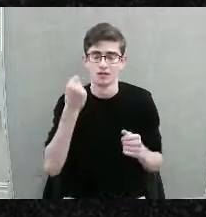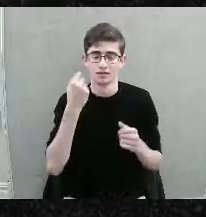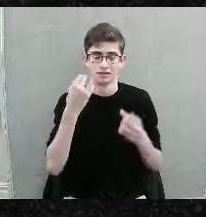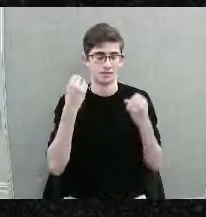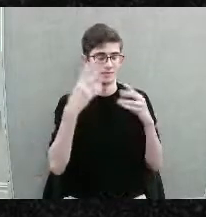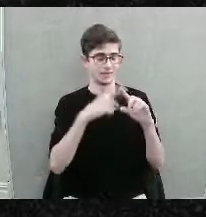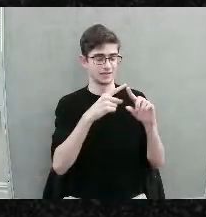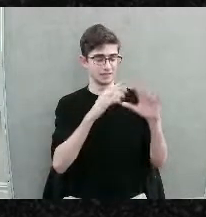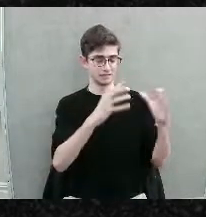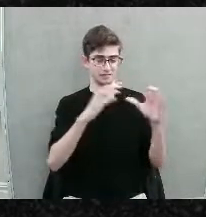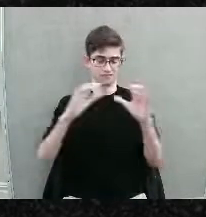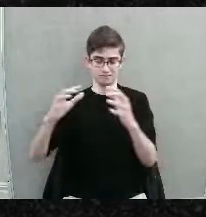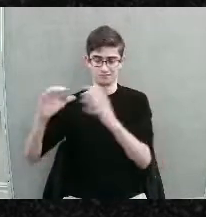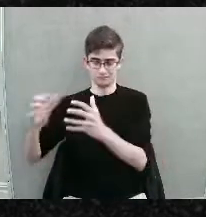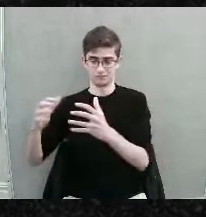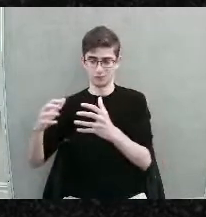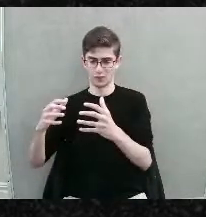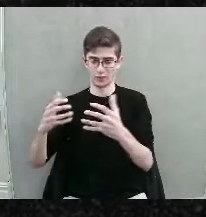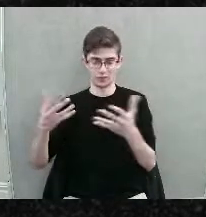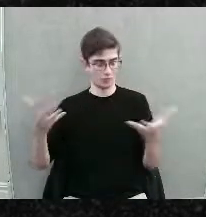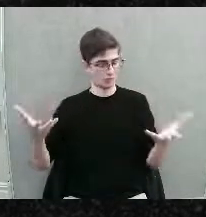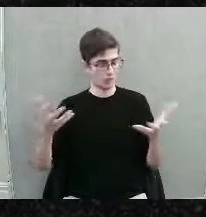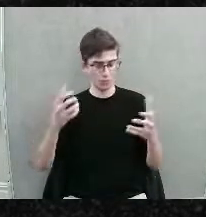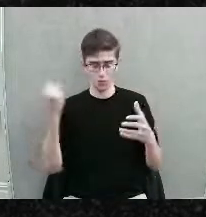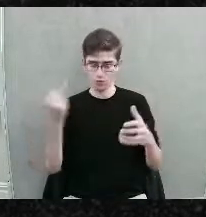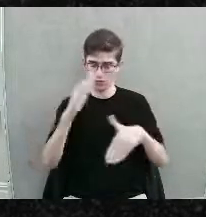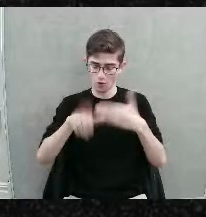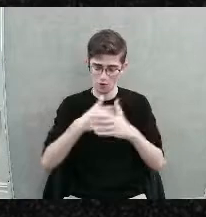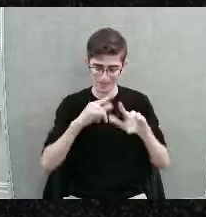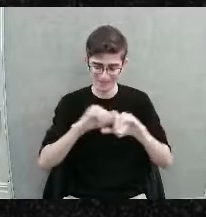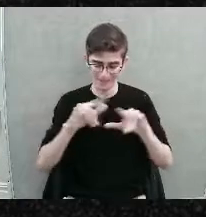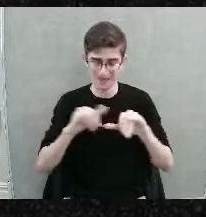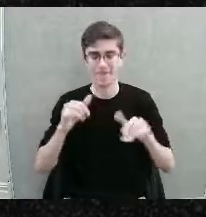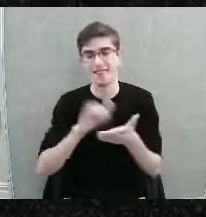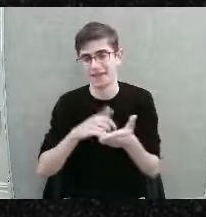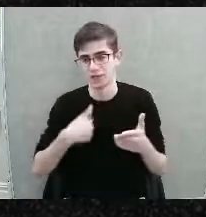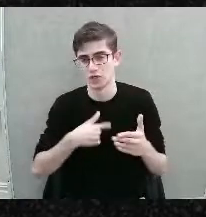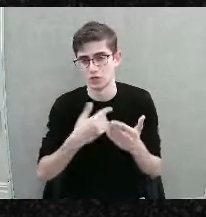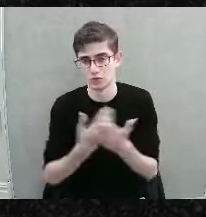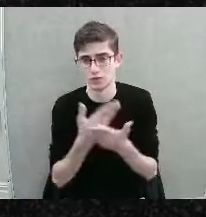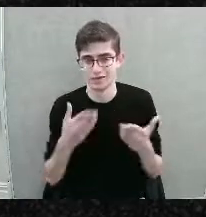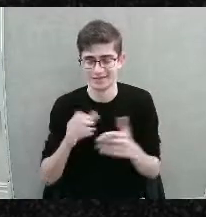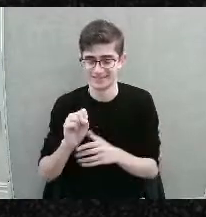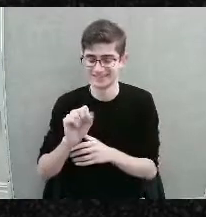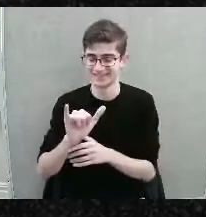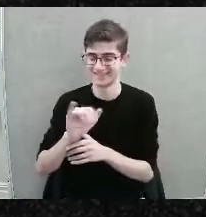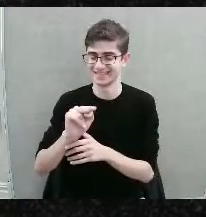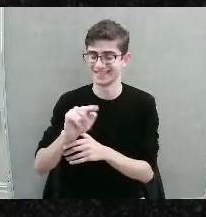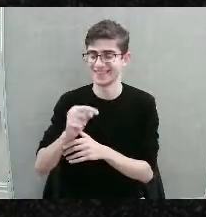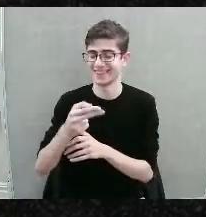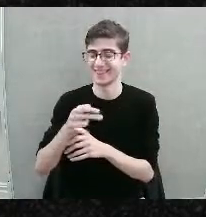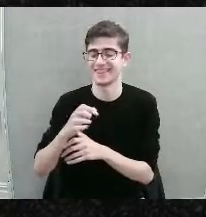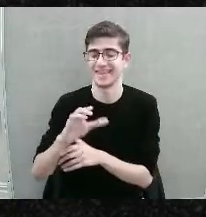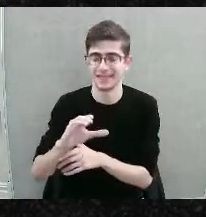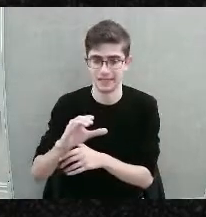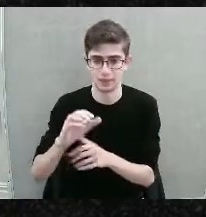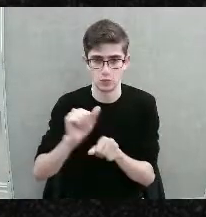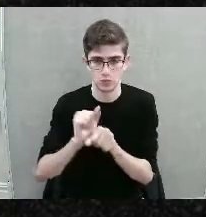of the major methodological changes that this approach of doing synthetic work together brought